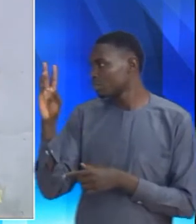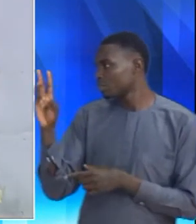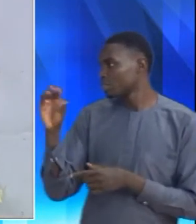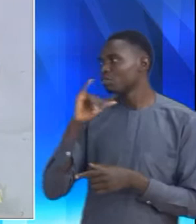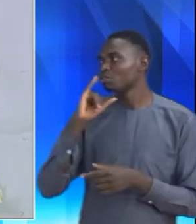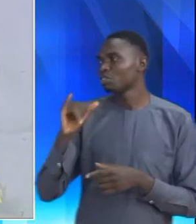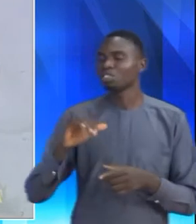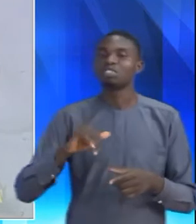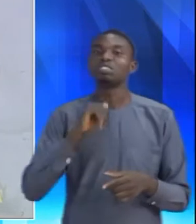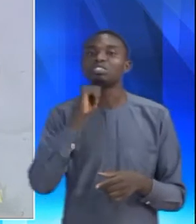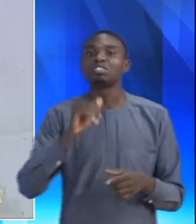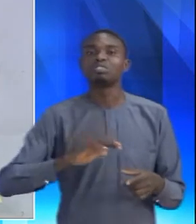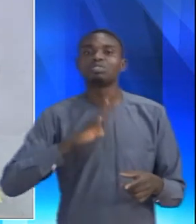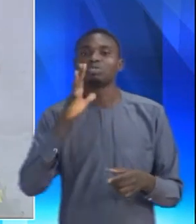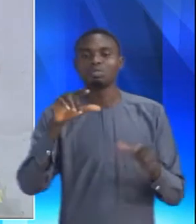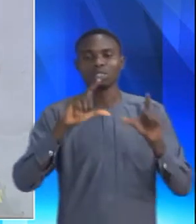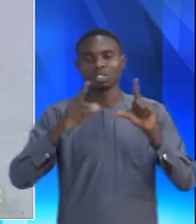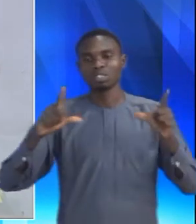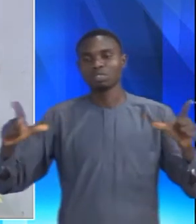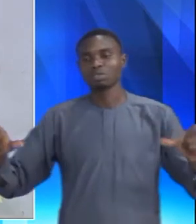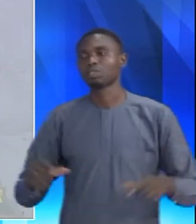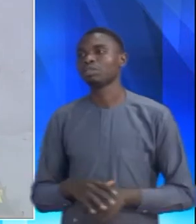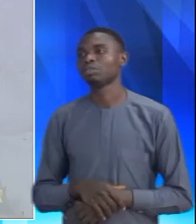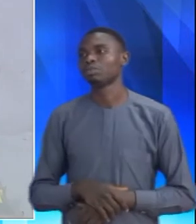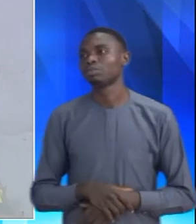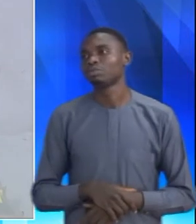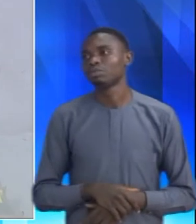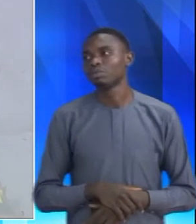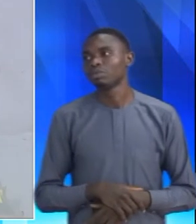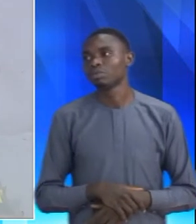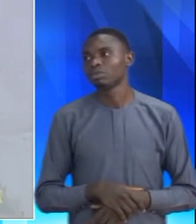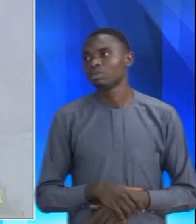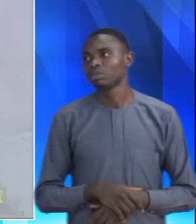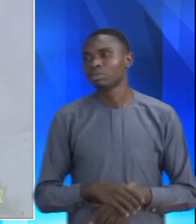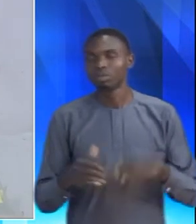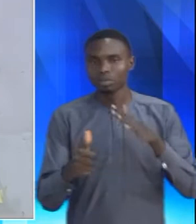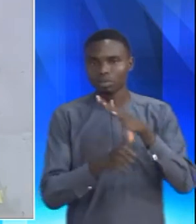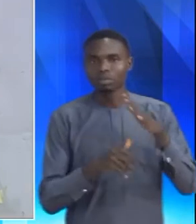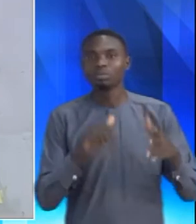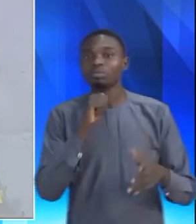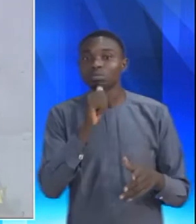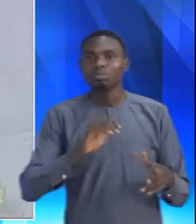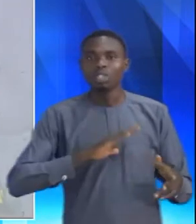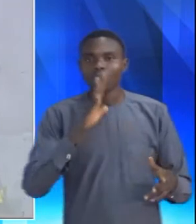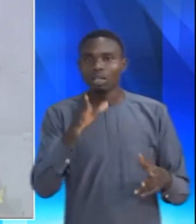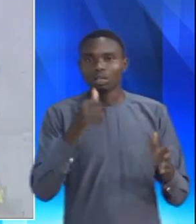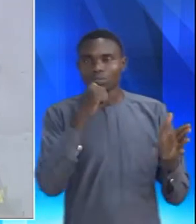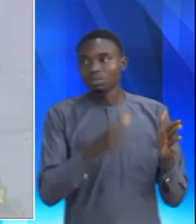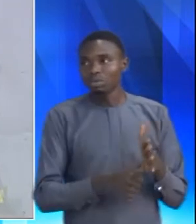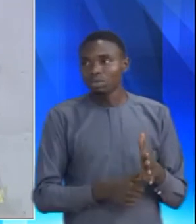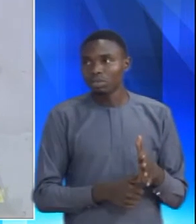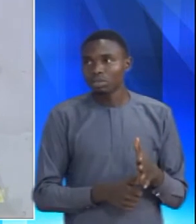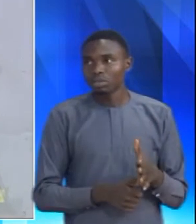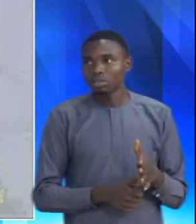Informal language. Informal language. Under informal letter writing, the tone of